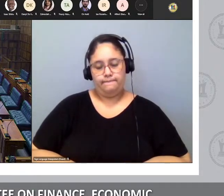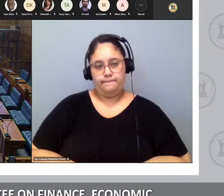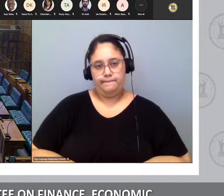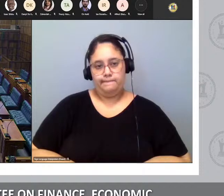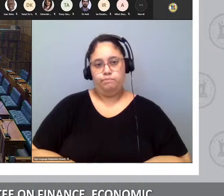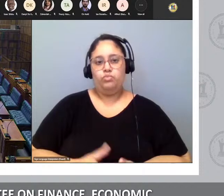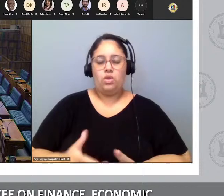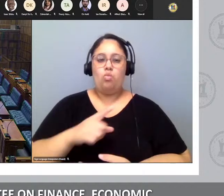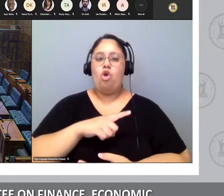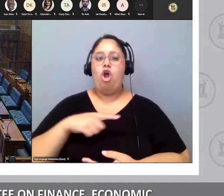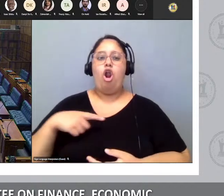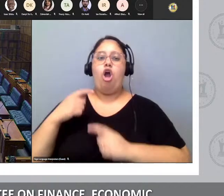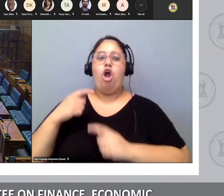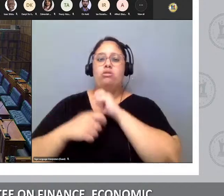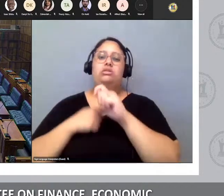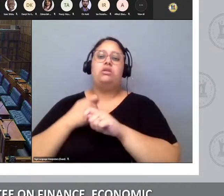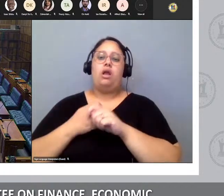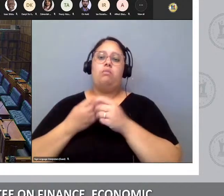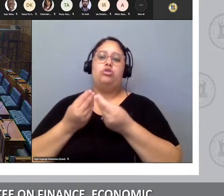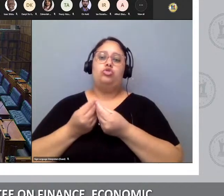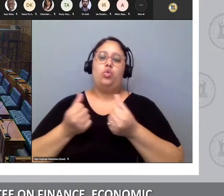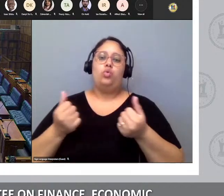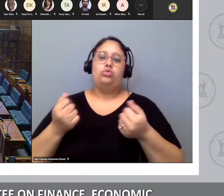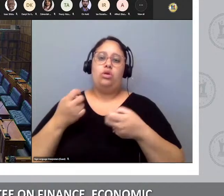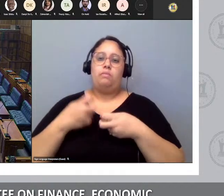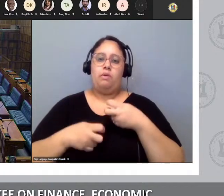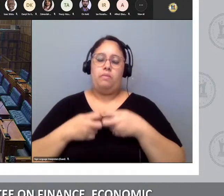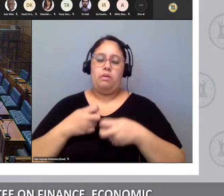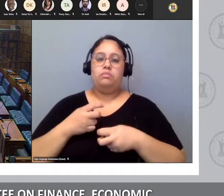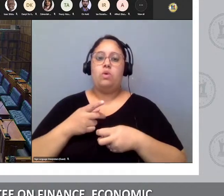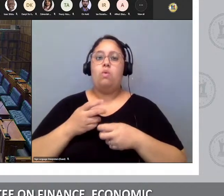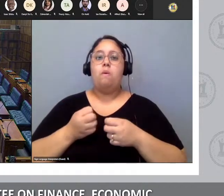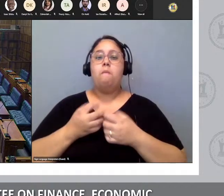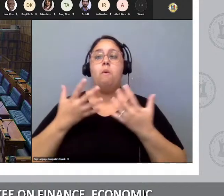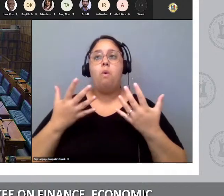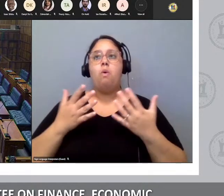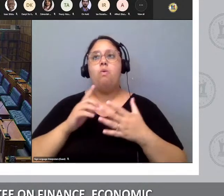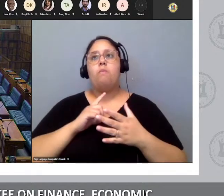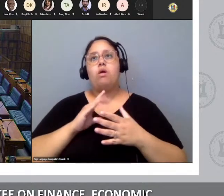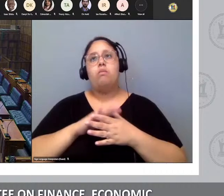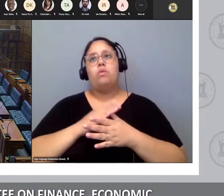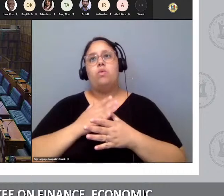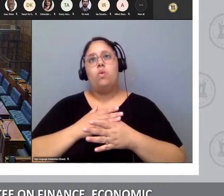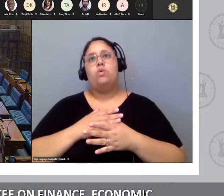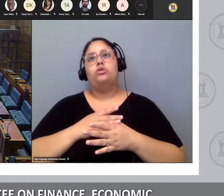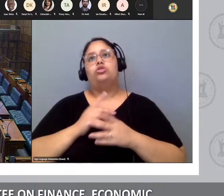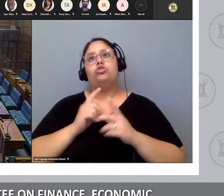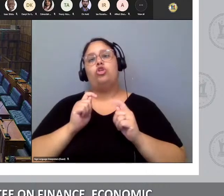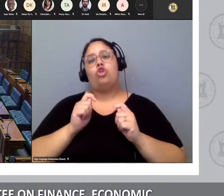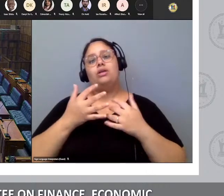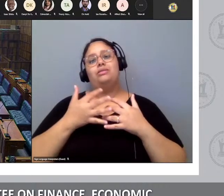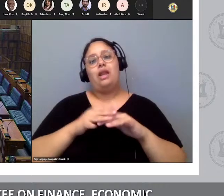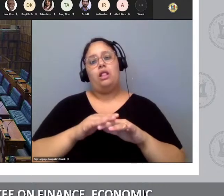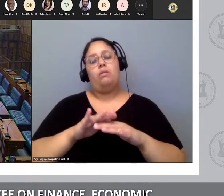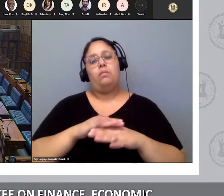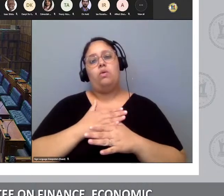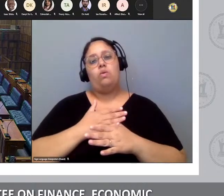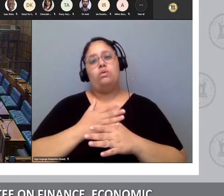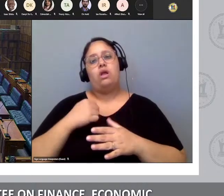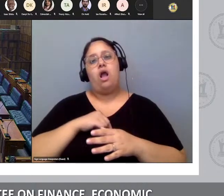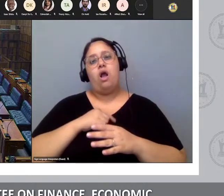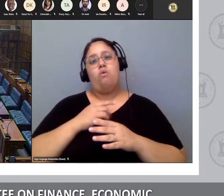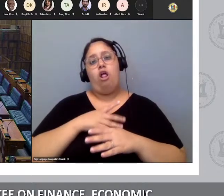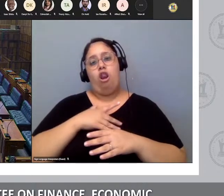it's a it's a longer term solution to the problem and it's mostly due to transit for our long while not